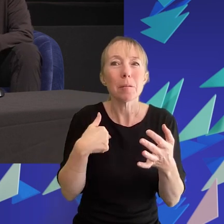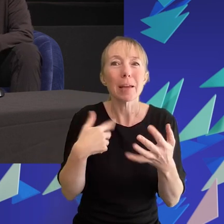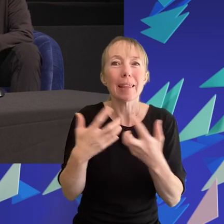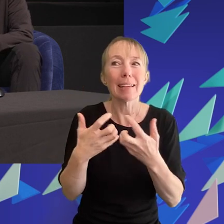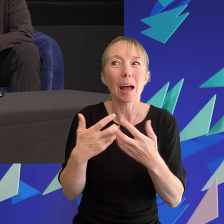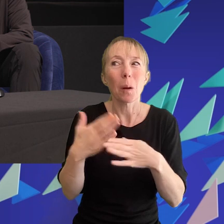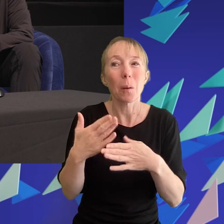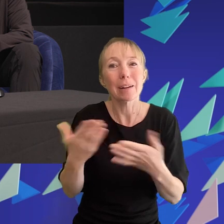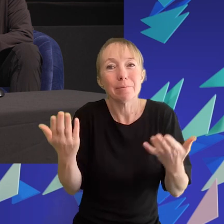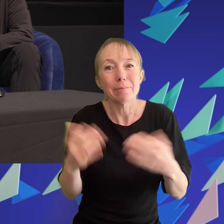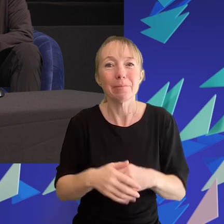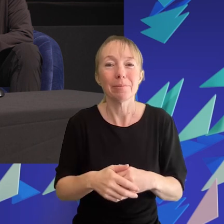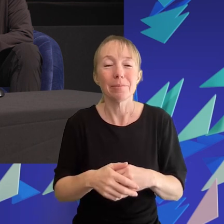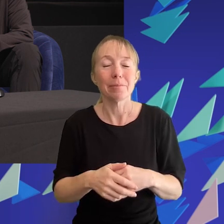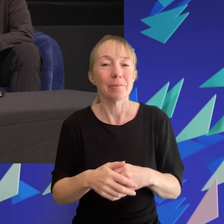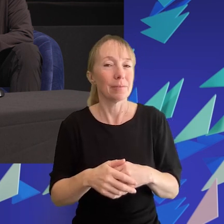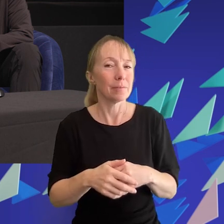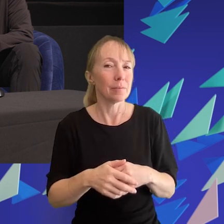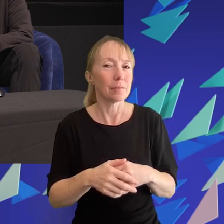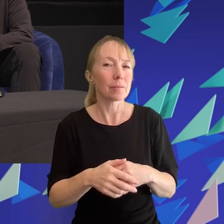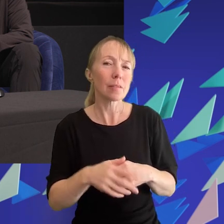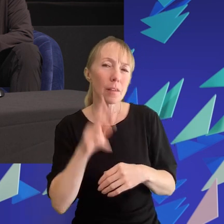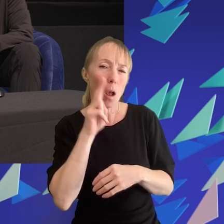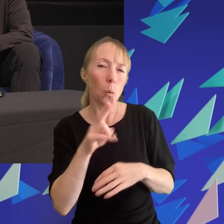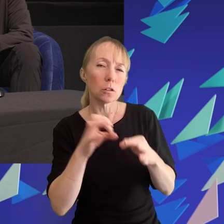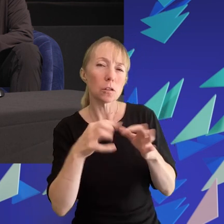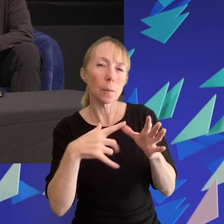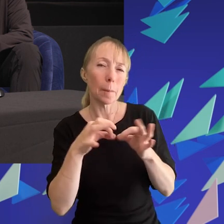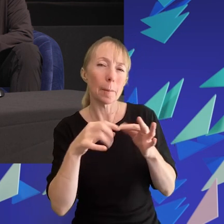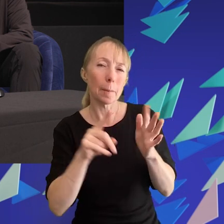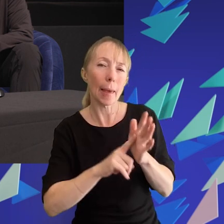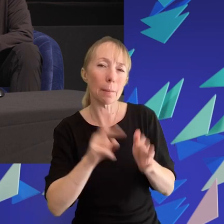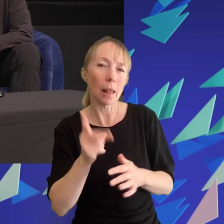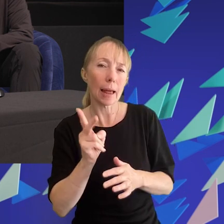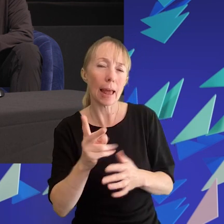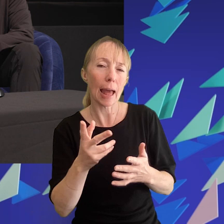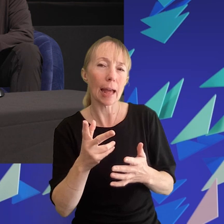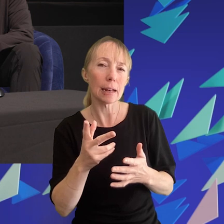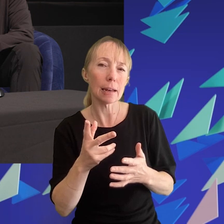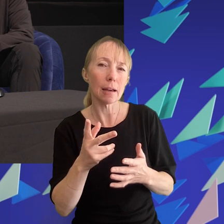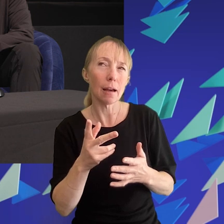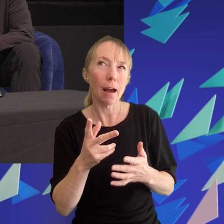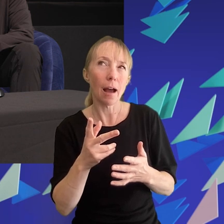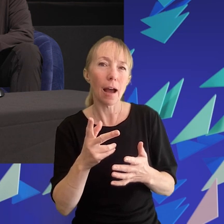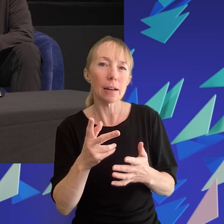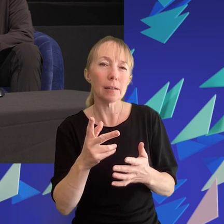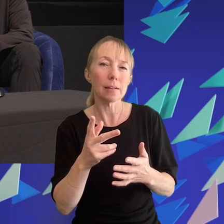know. Watching, again, Babel the other day, I was reminded of a line in Bardo,